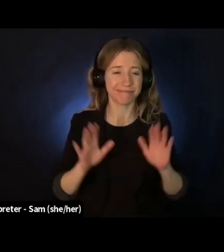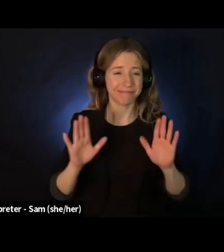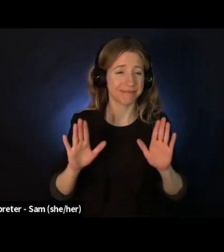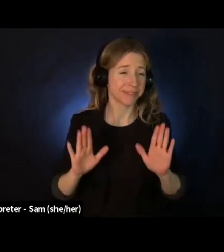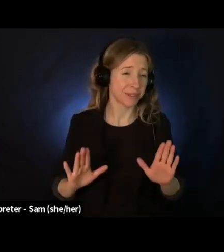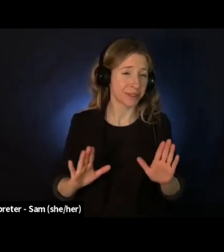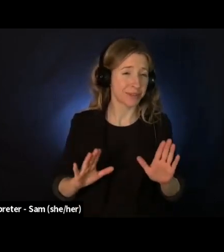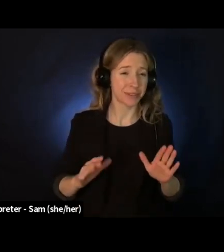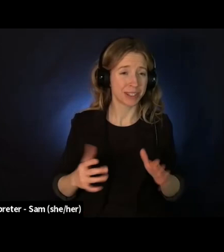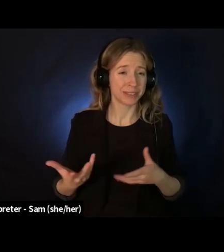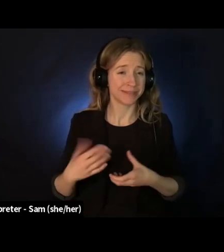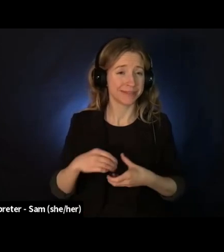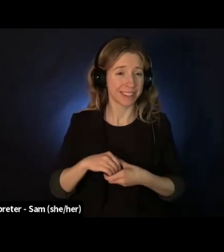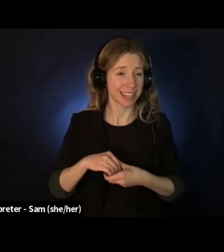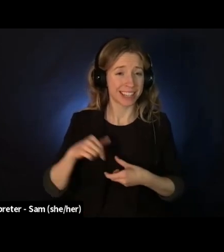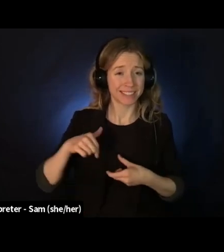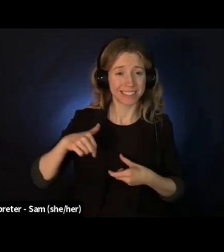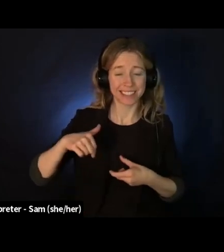production.